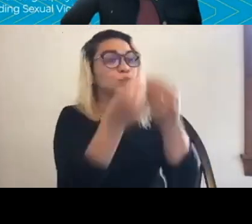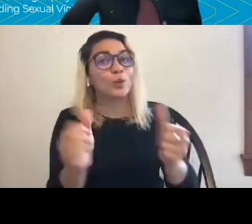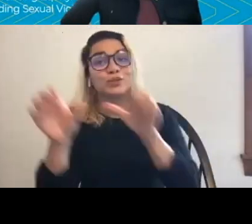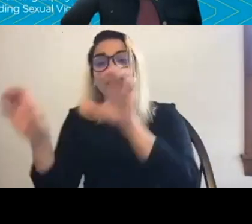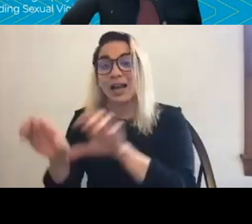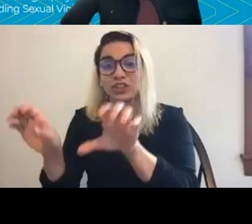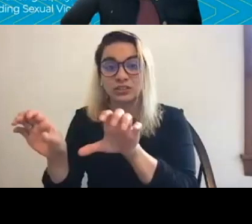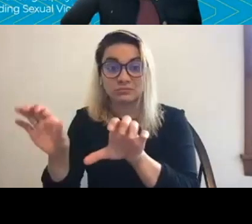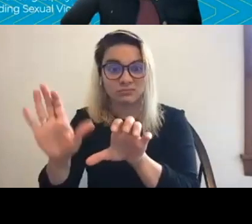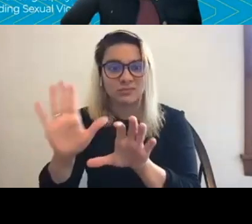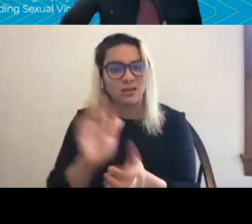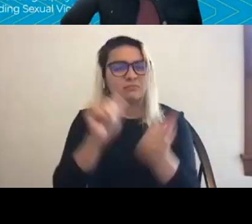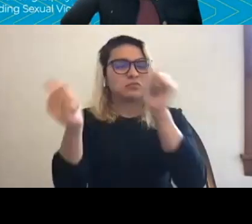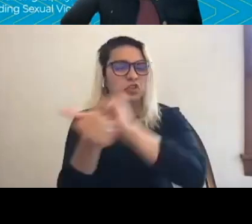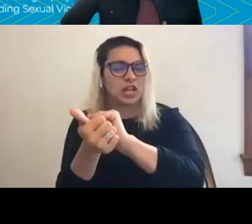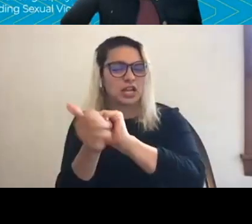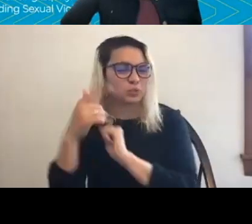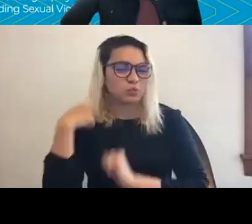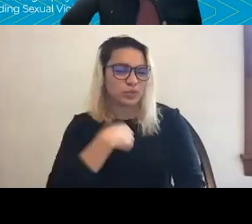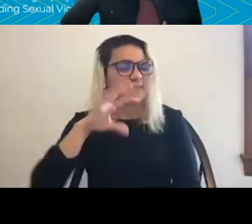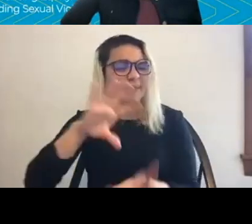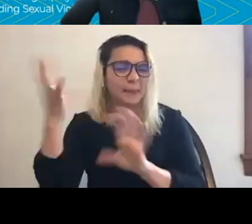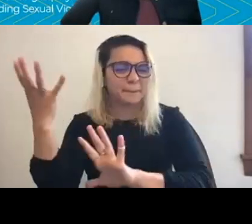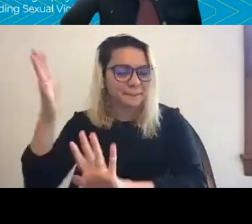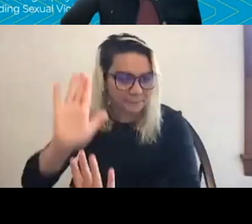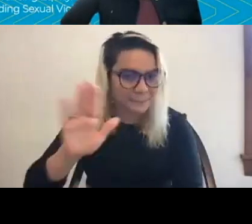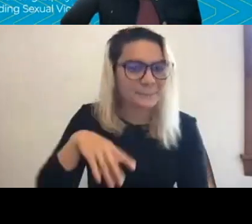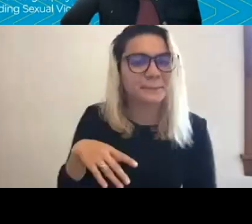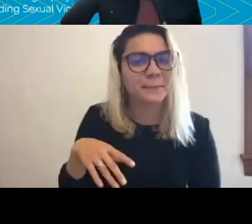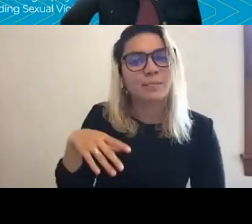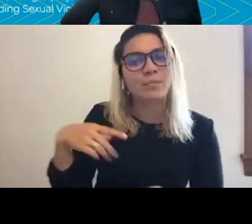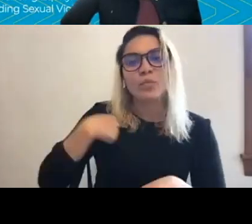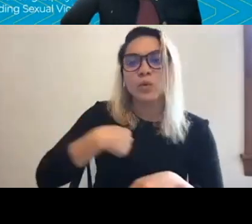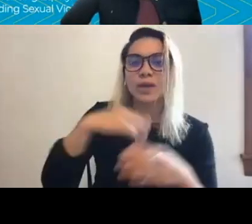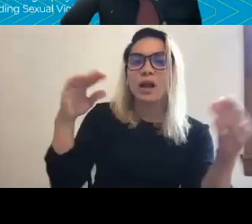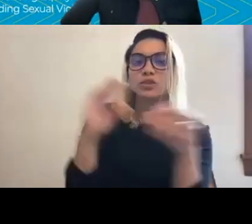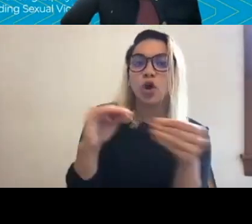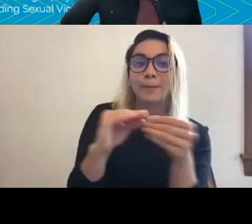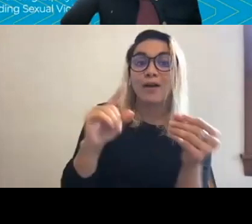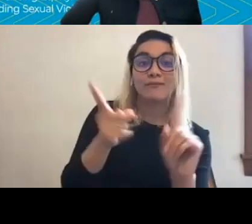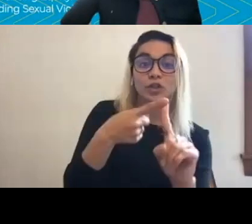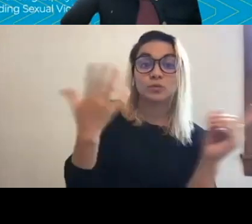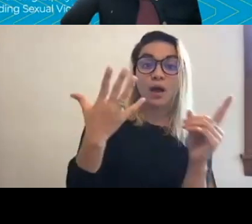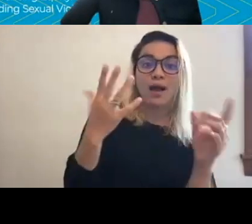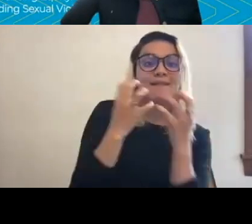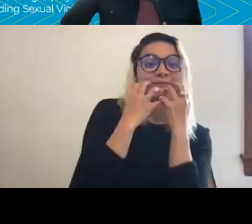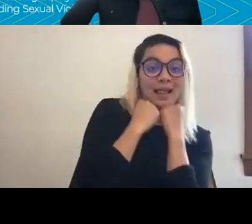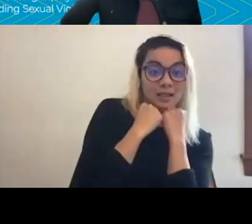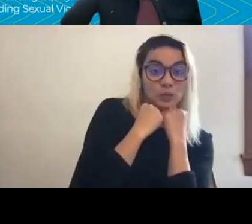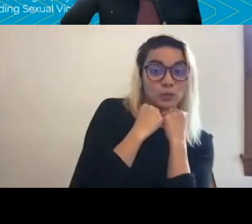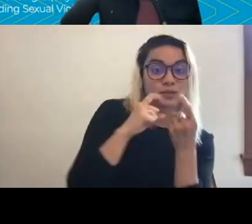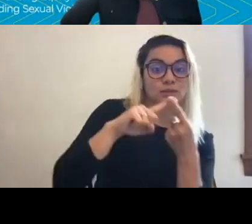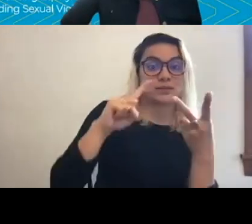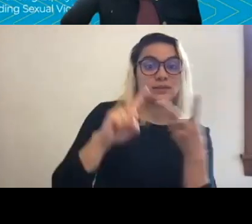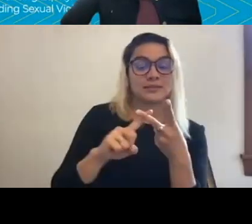like this. So next slide. So it's actually, we talk about our values, the villains, and